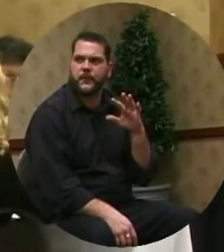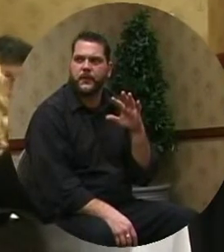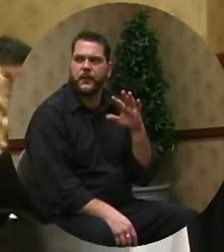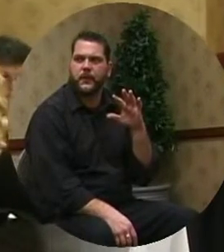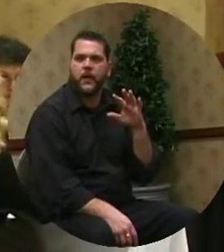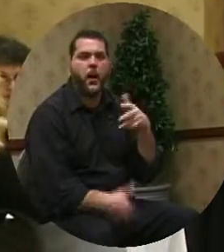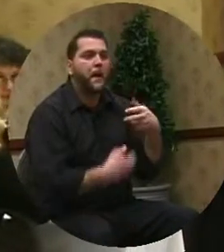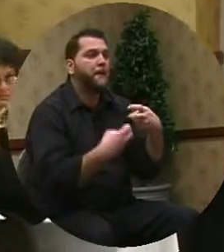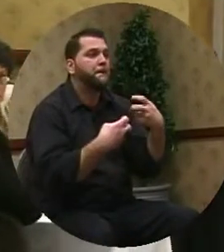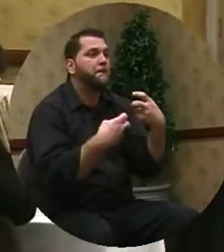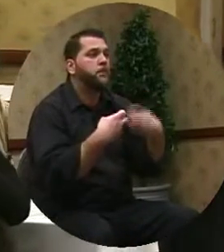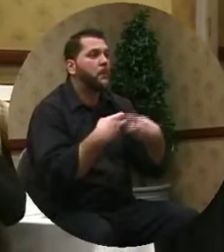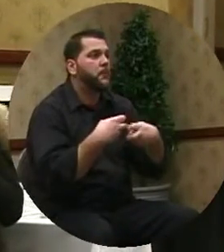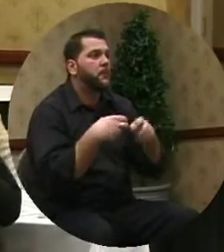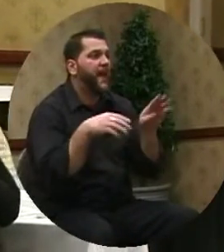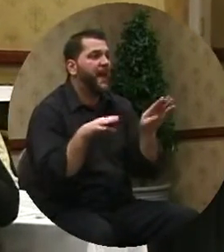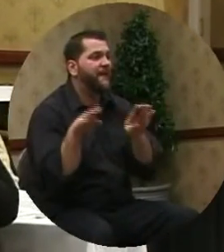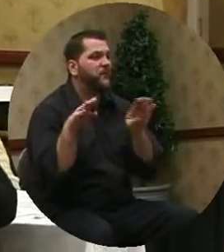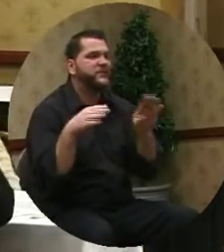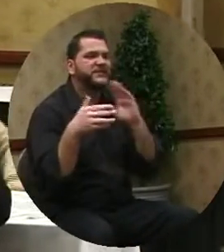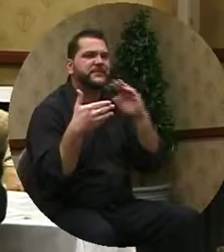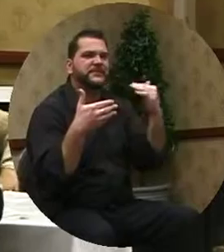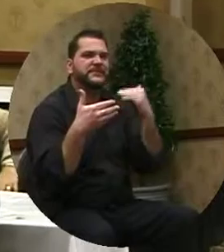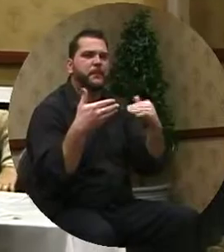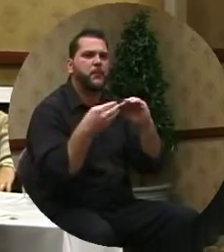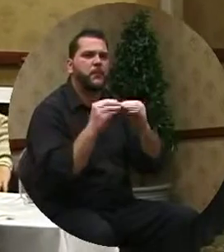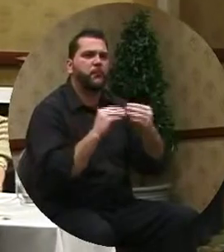the problem behaviors under step 3,